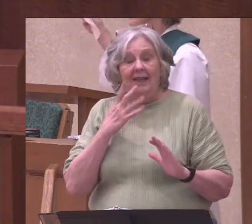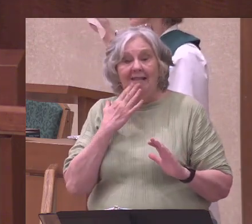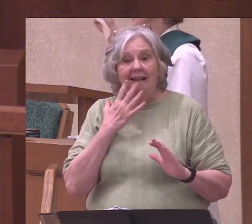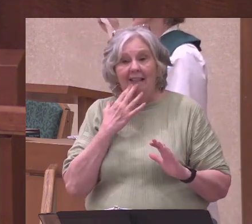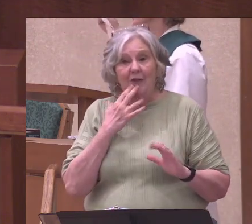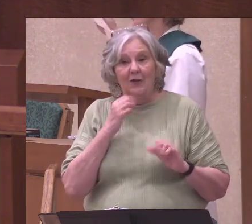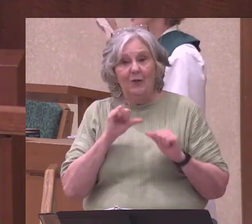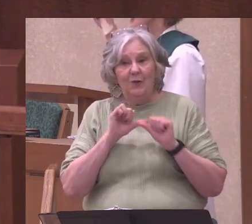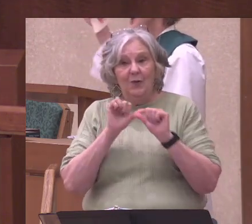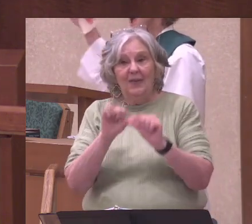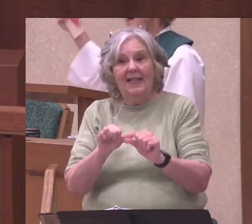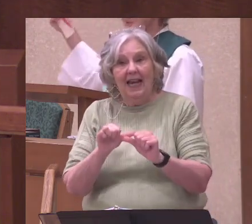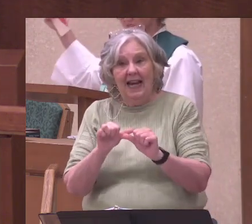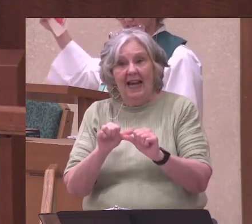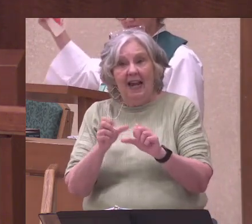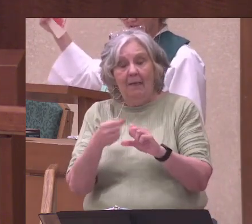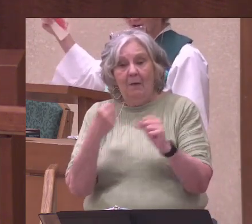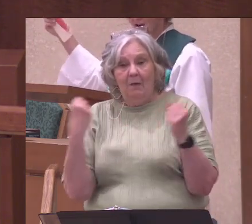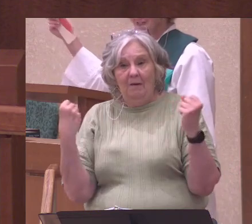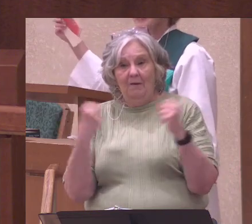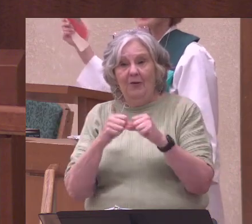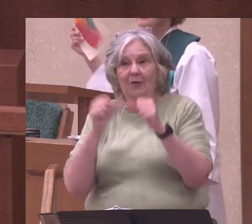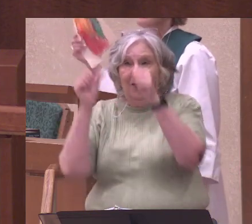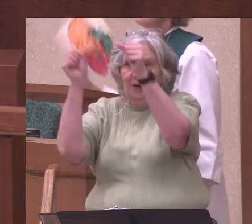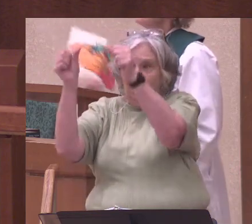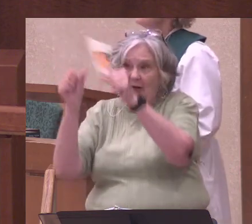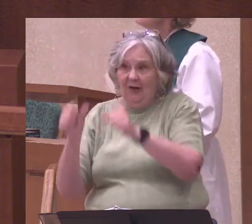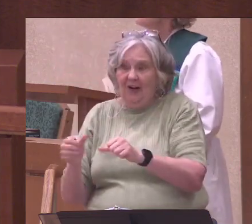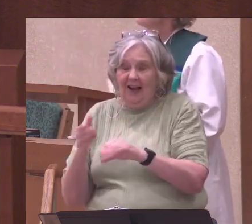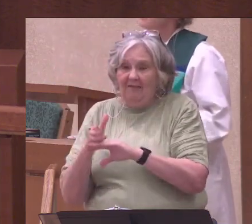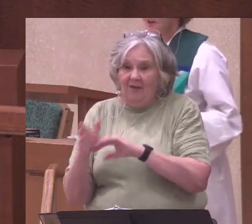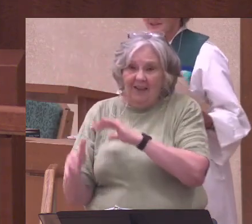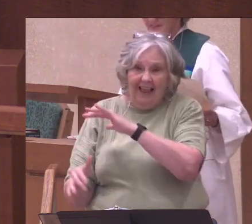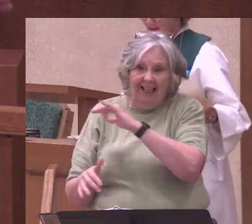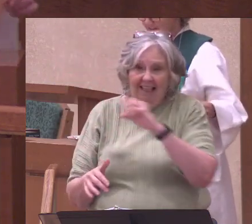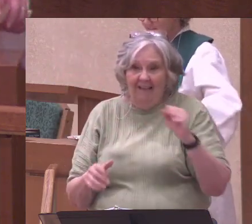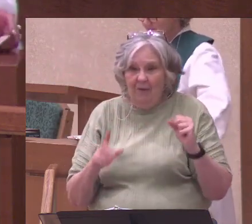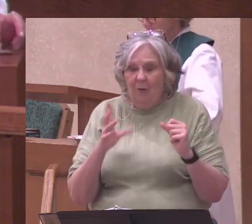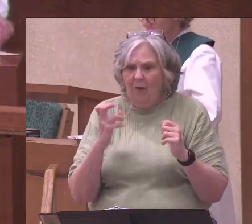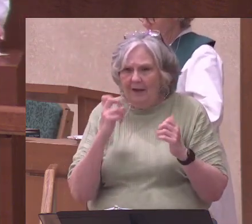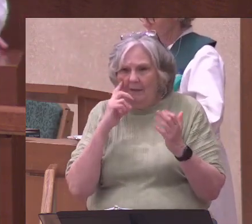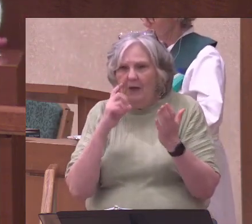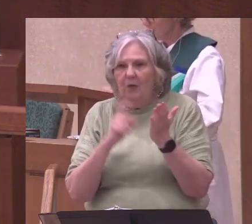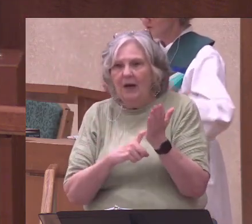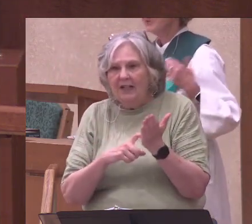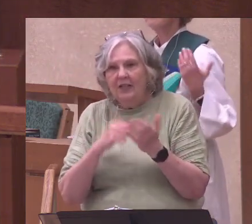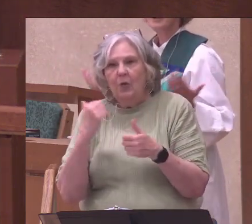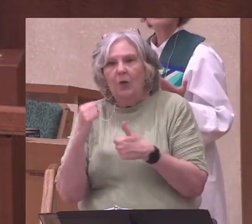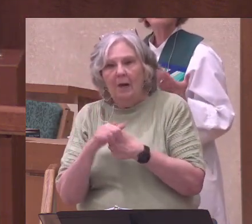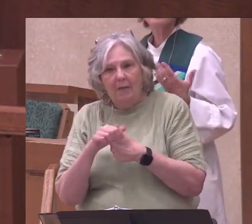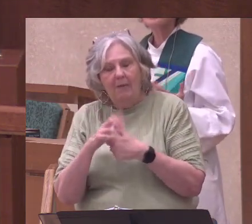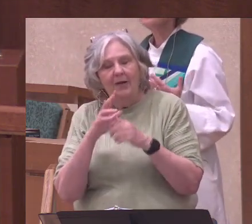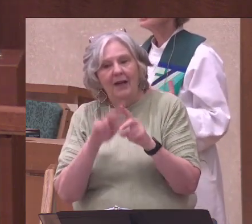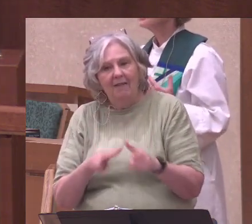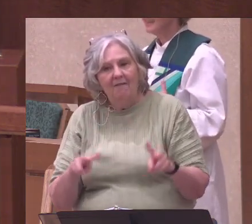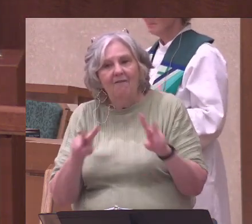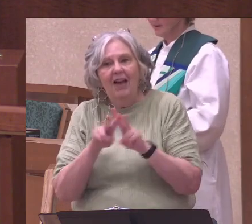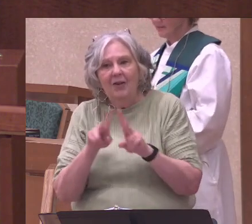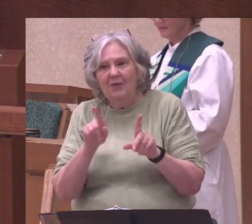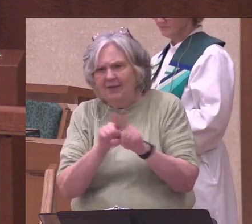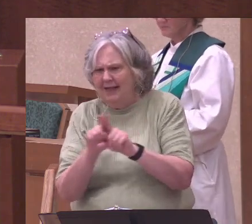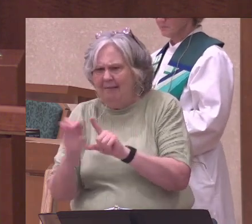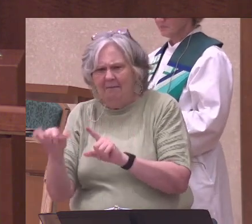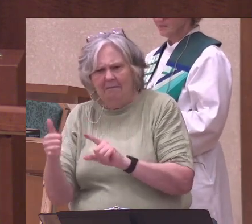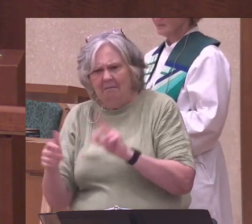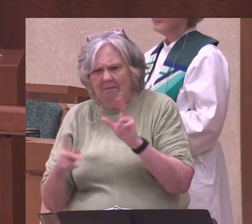on the refrigerator door after they have gone. They want to be recognized and remembered and valued as much as